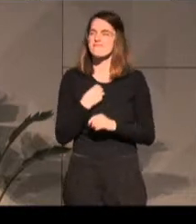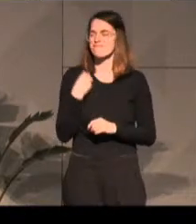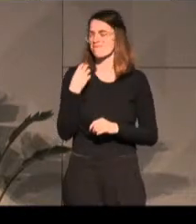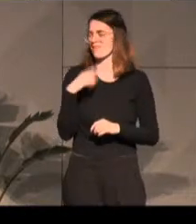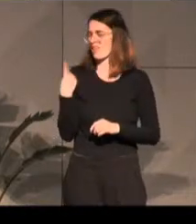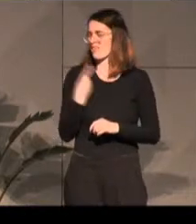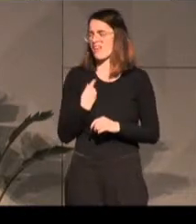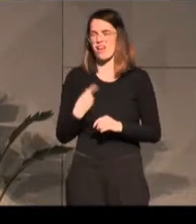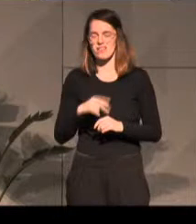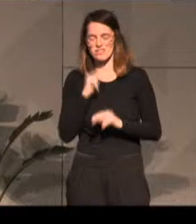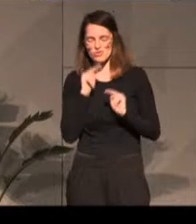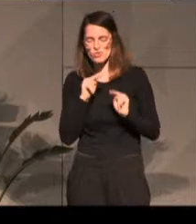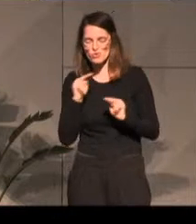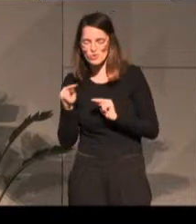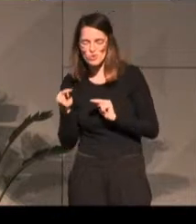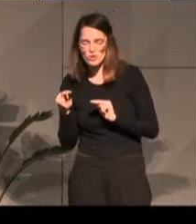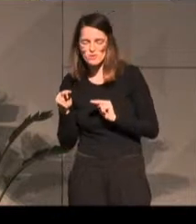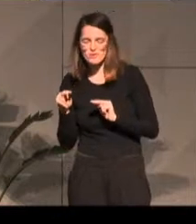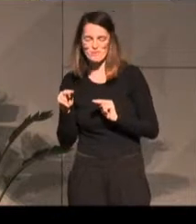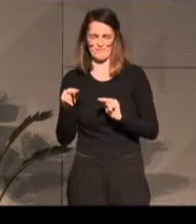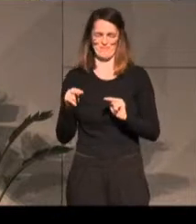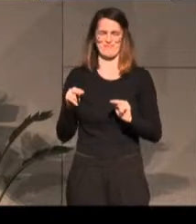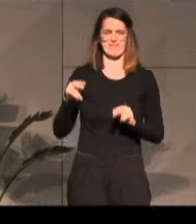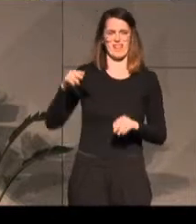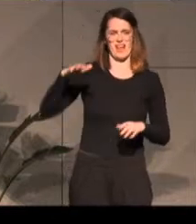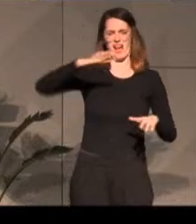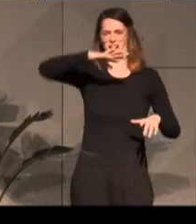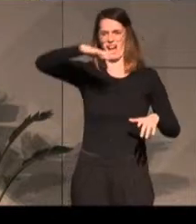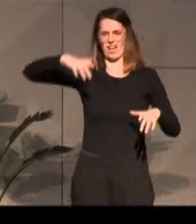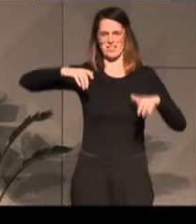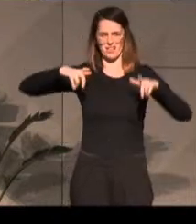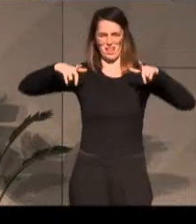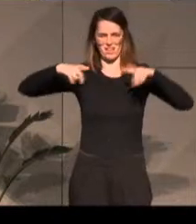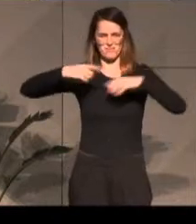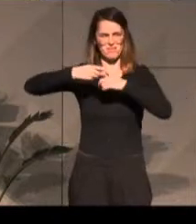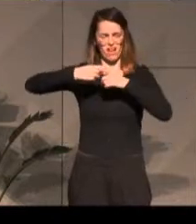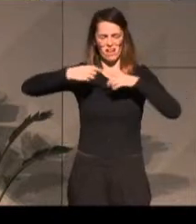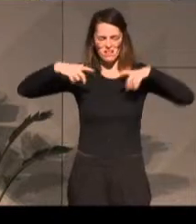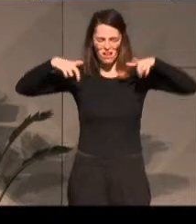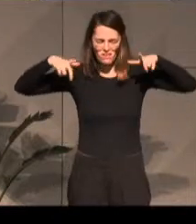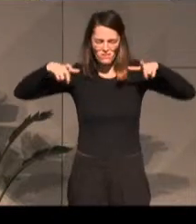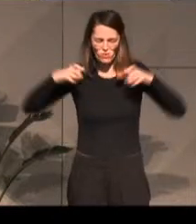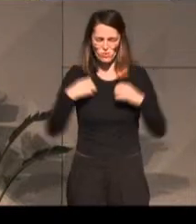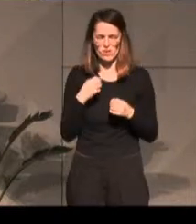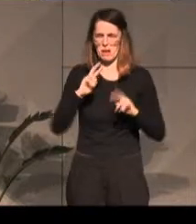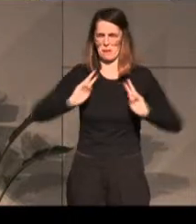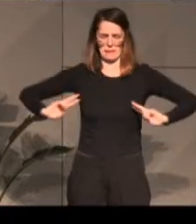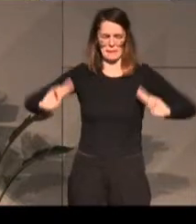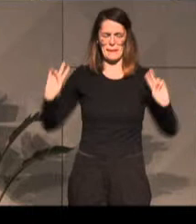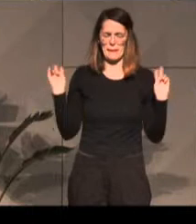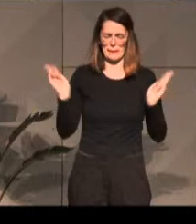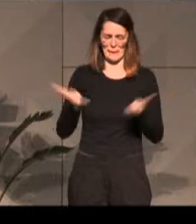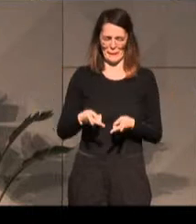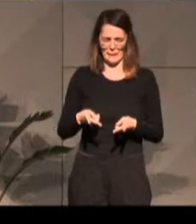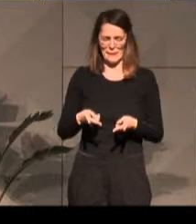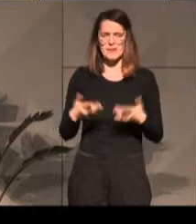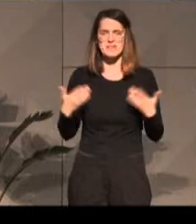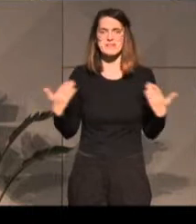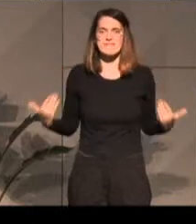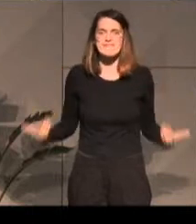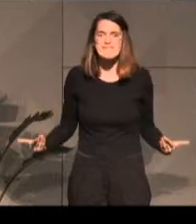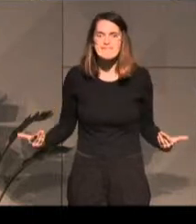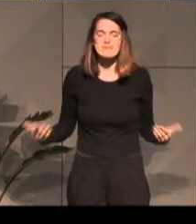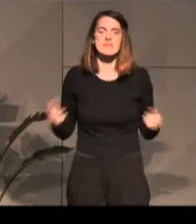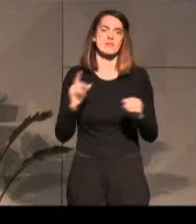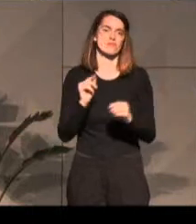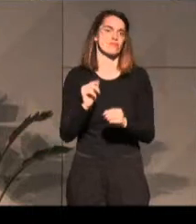suitable. But after looking at them, and after, well, they all look the same in the radar image, but we noticed